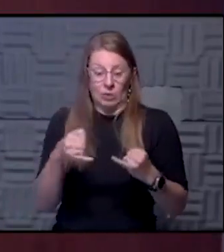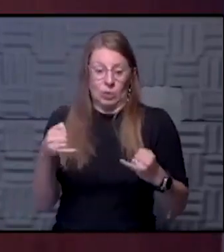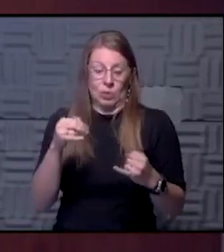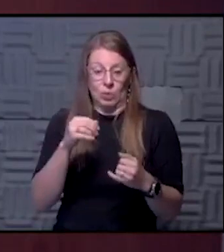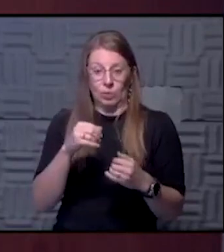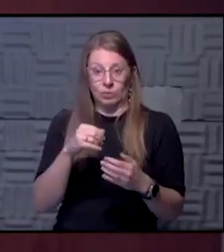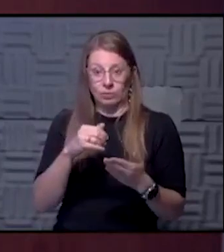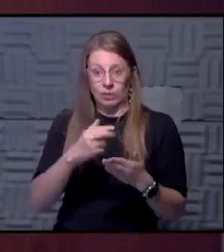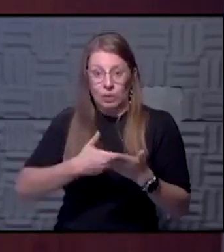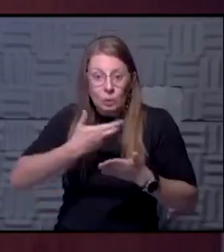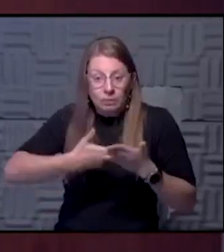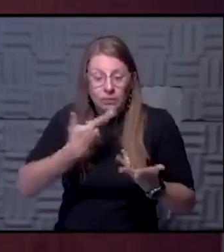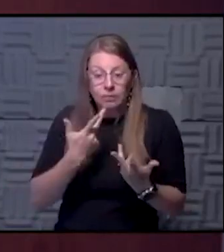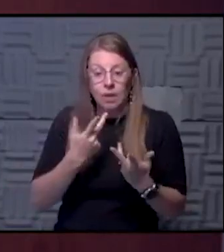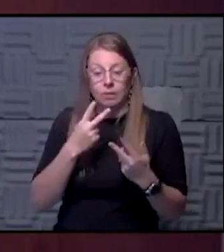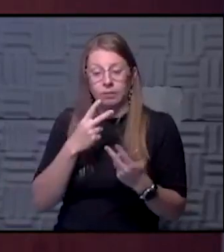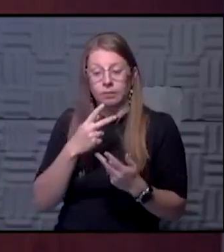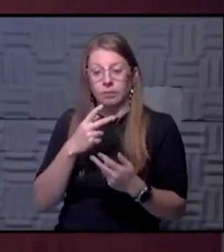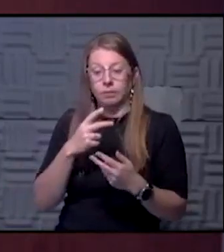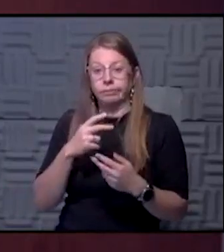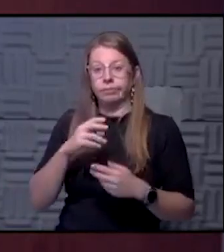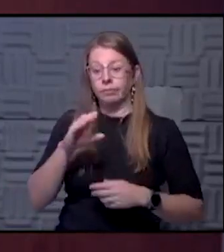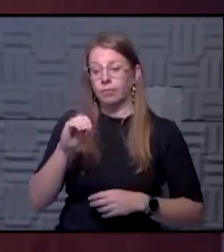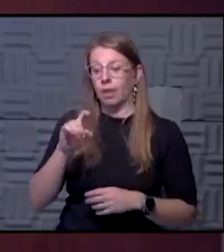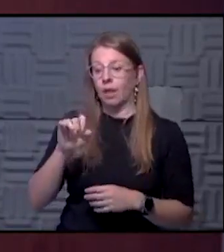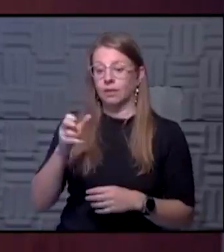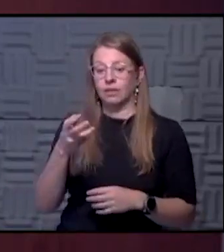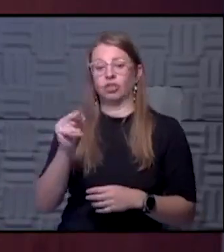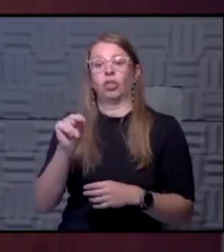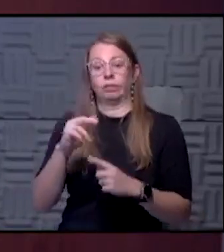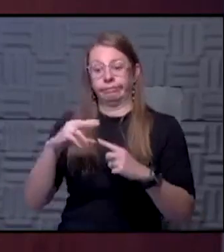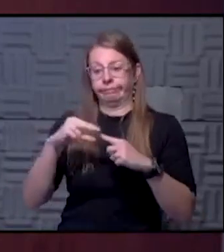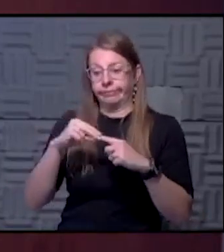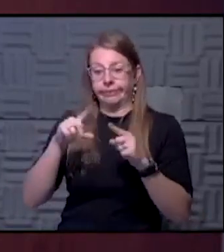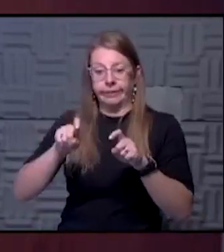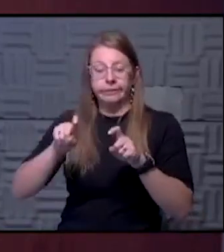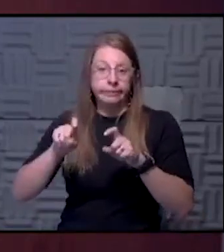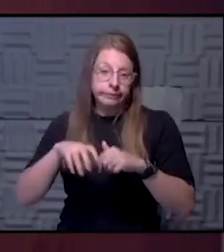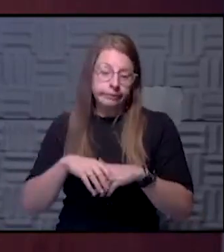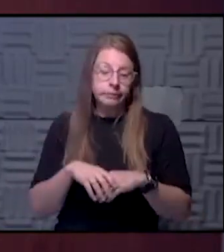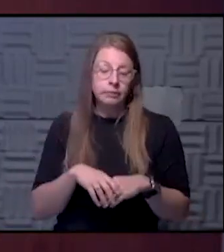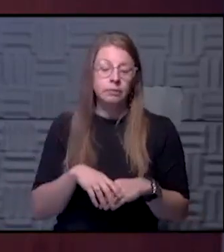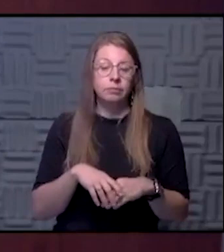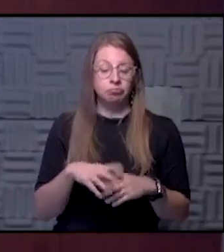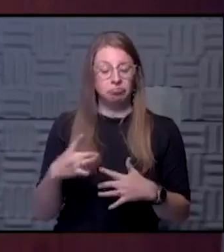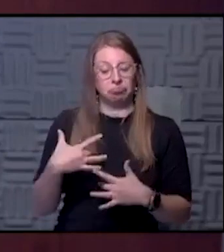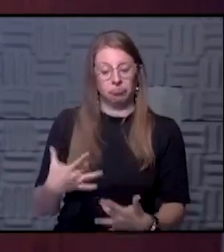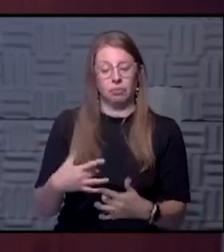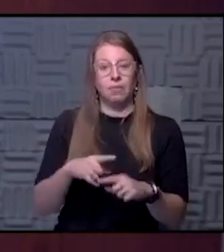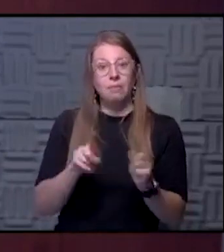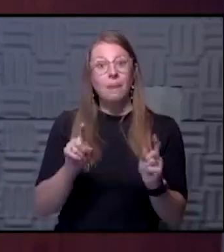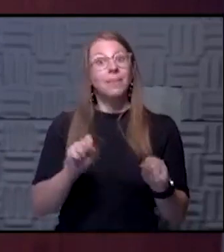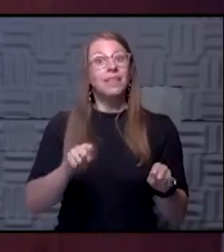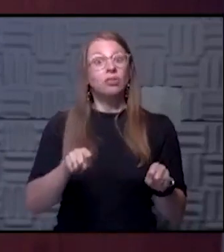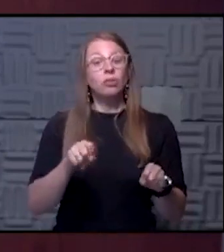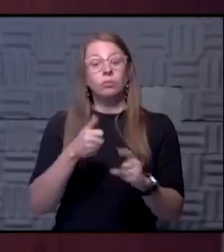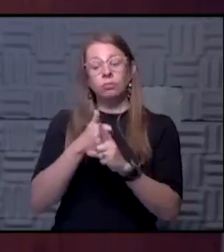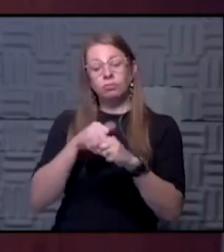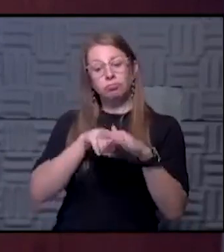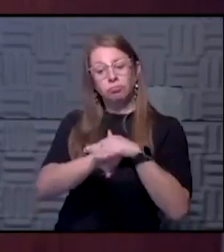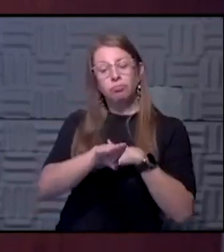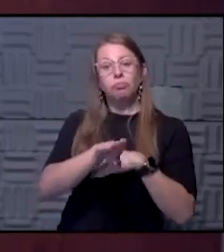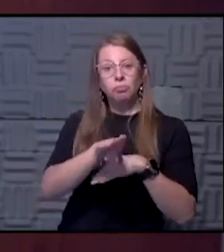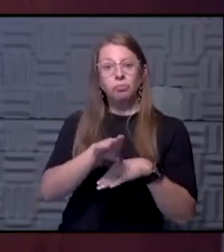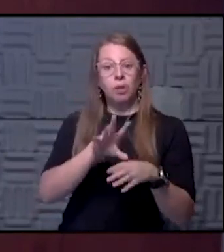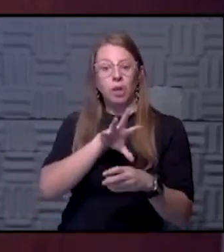temperature. Mm-hmm. Make sure if you have an oxygen saturation that you check that. But now we have this potential. You could come in and